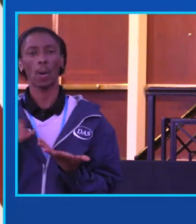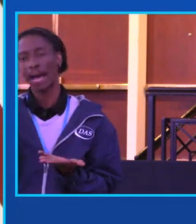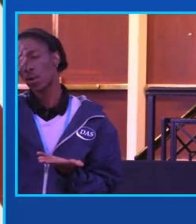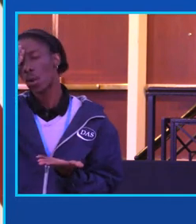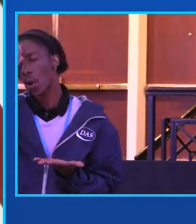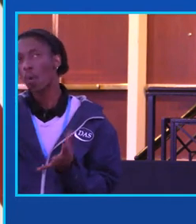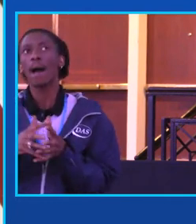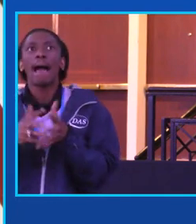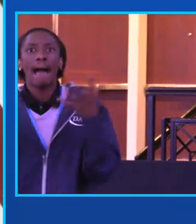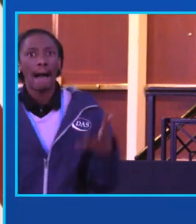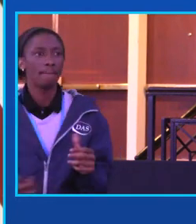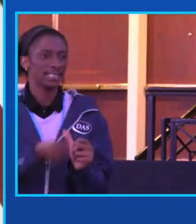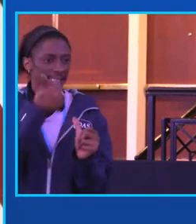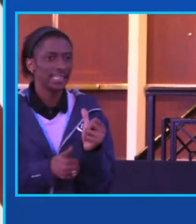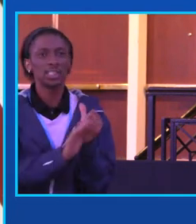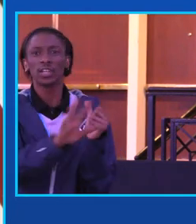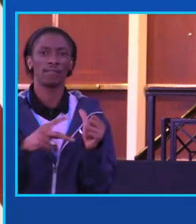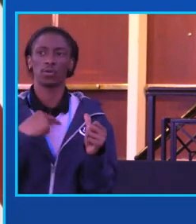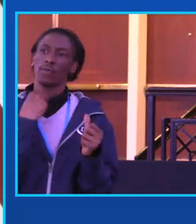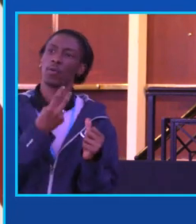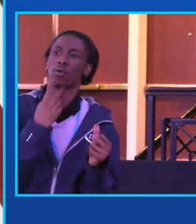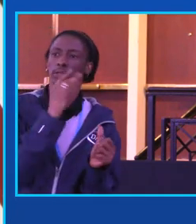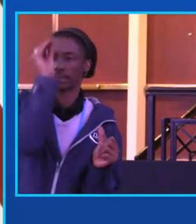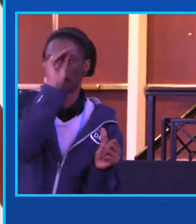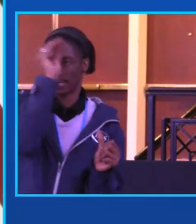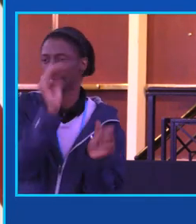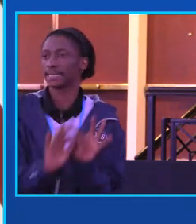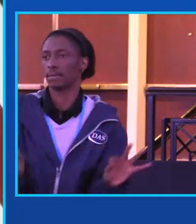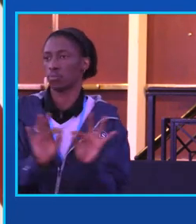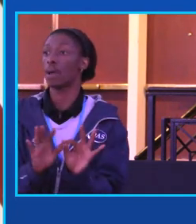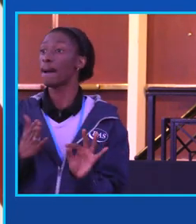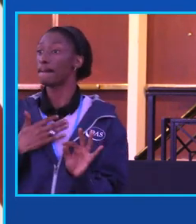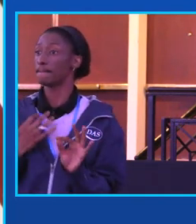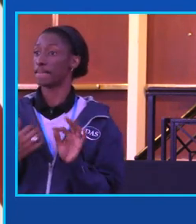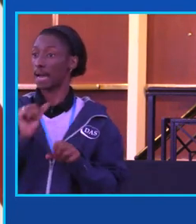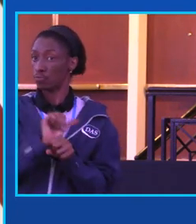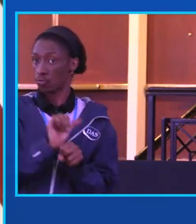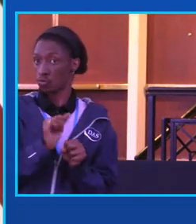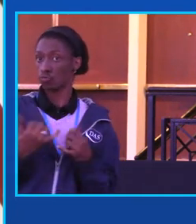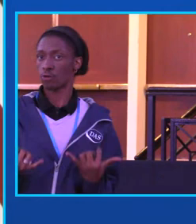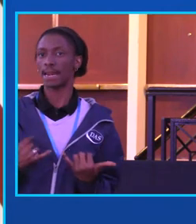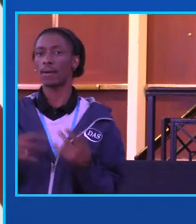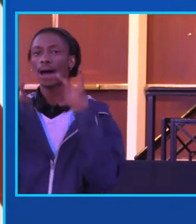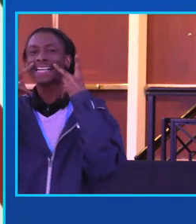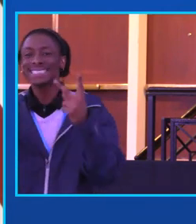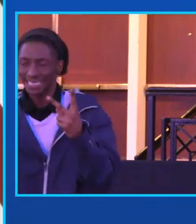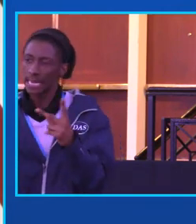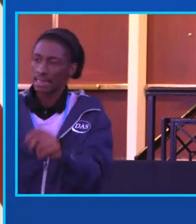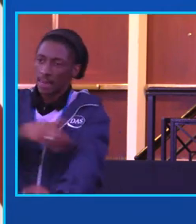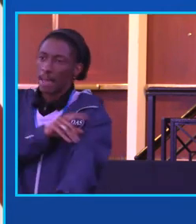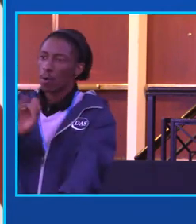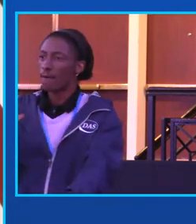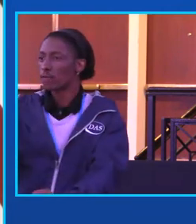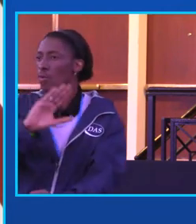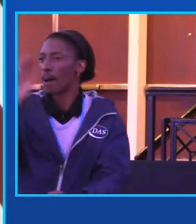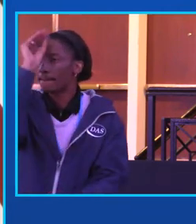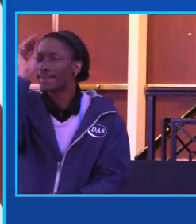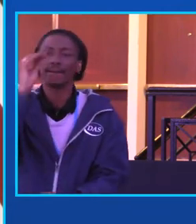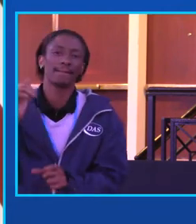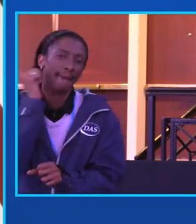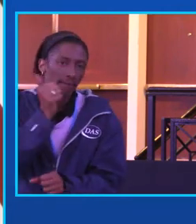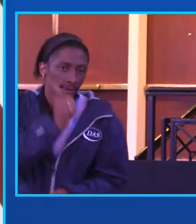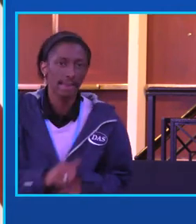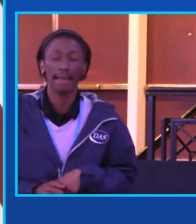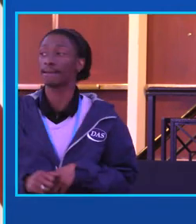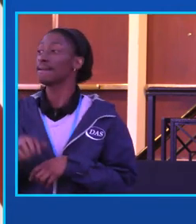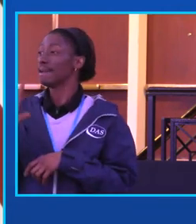how much every voice matters. And in my current role, I see the power of those voices every day. Being